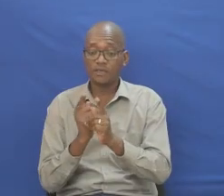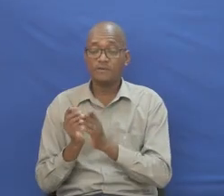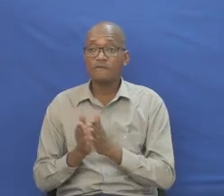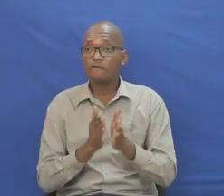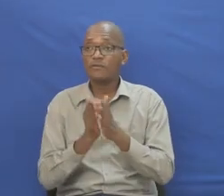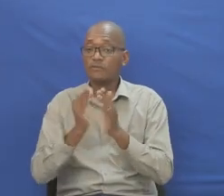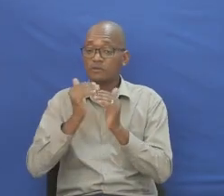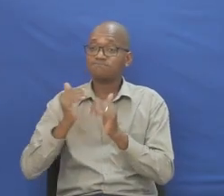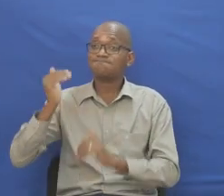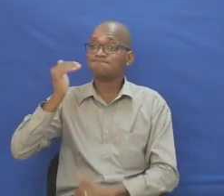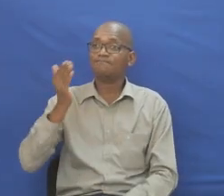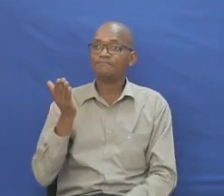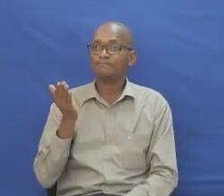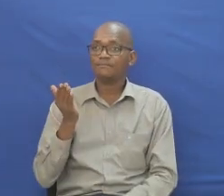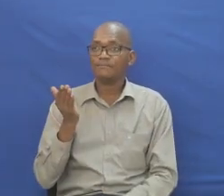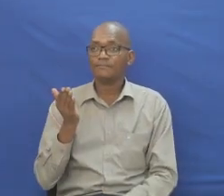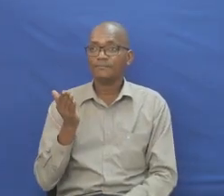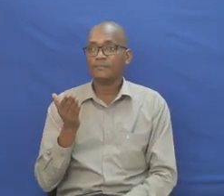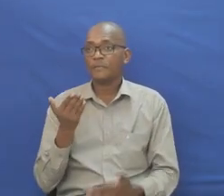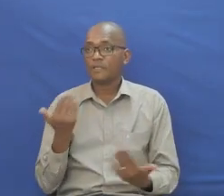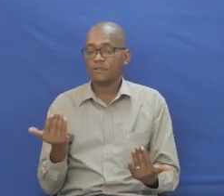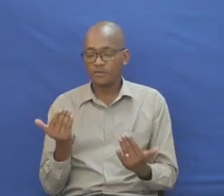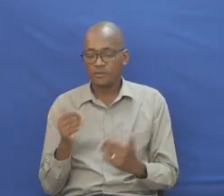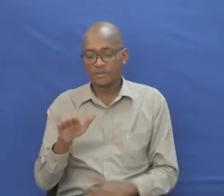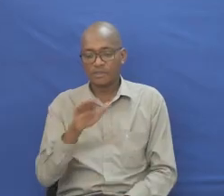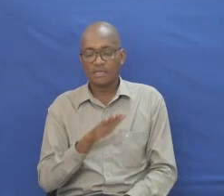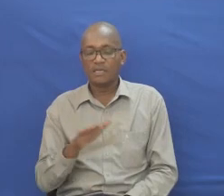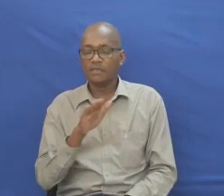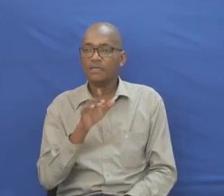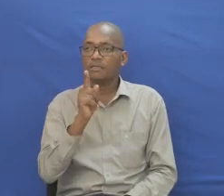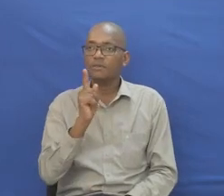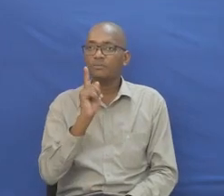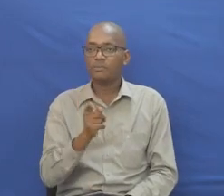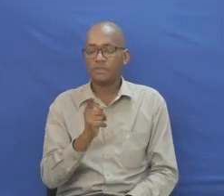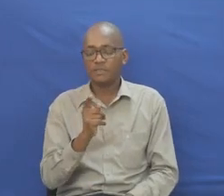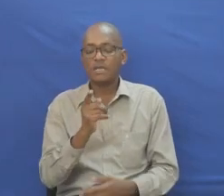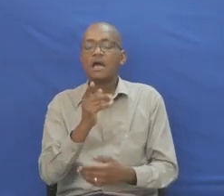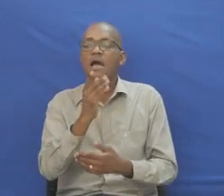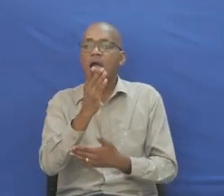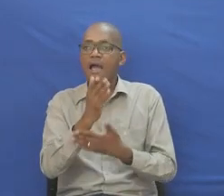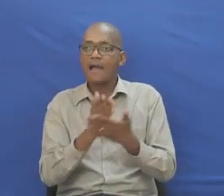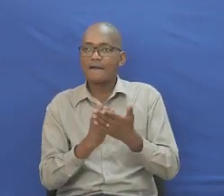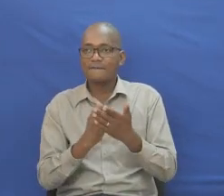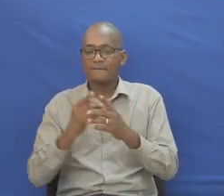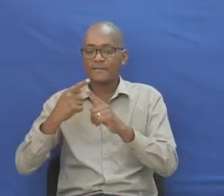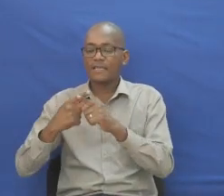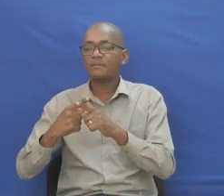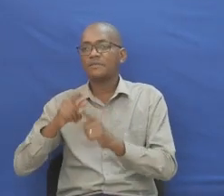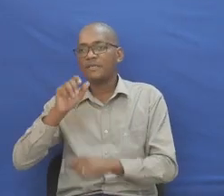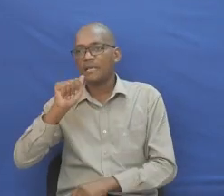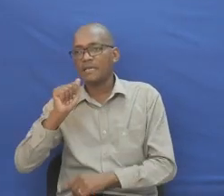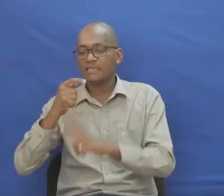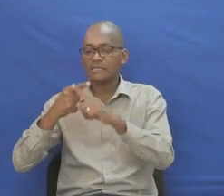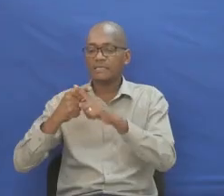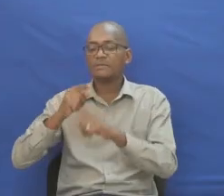here. The area for right-angled triangle will be equals to a half times A times B